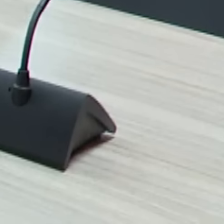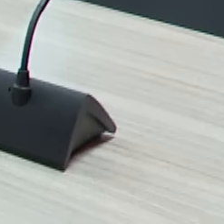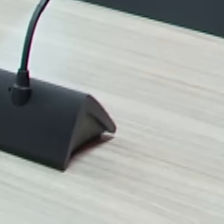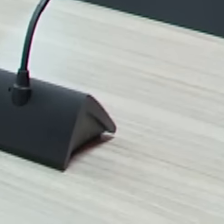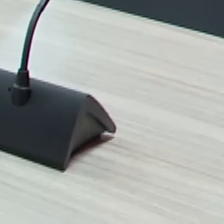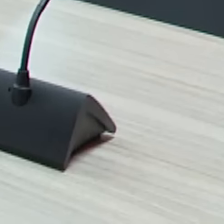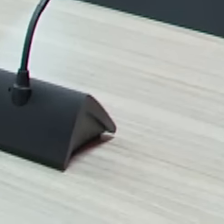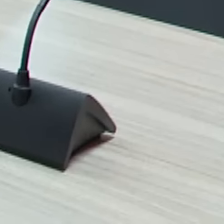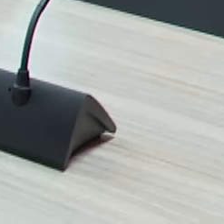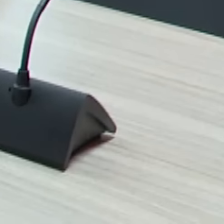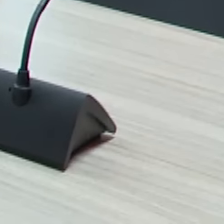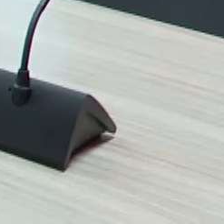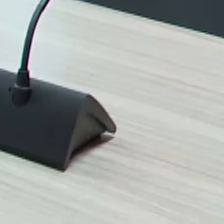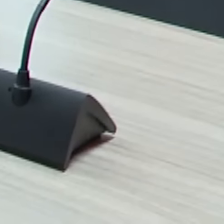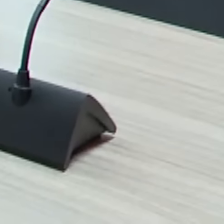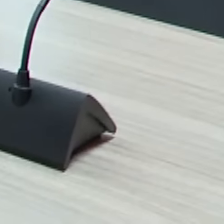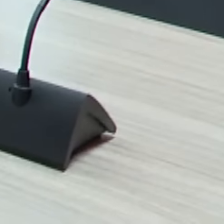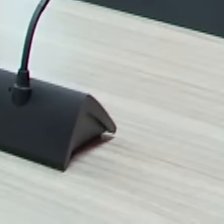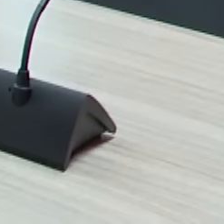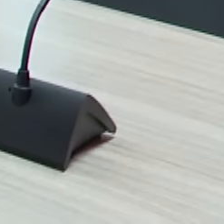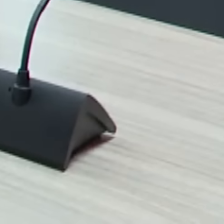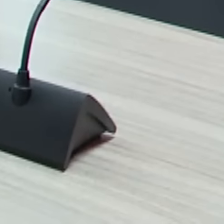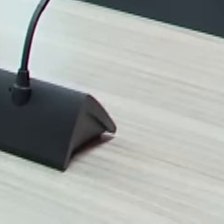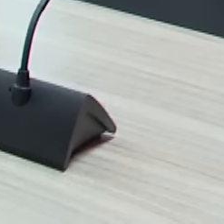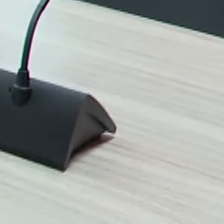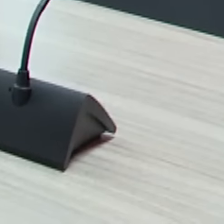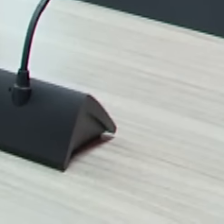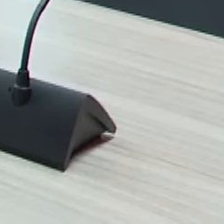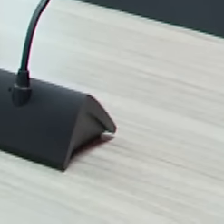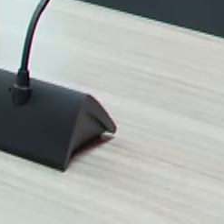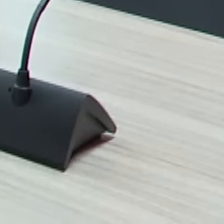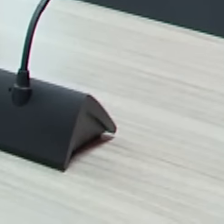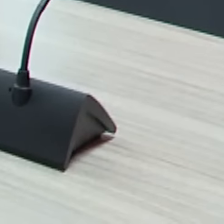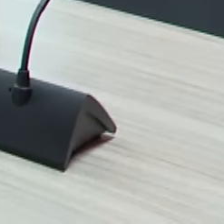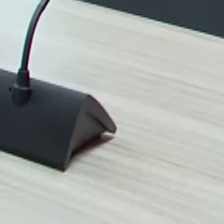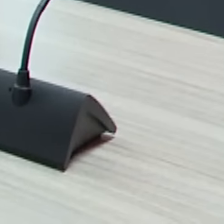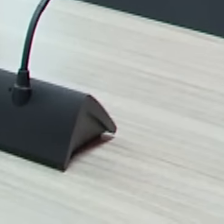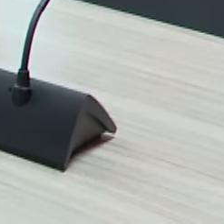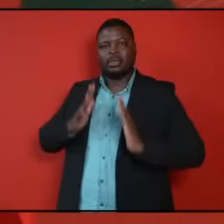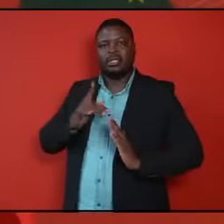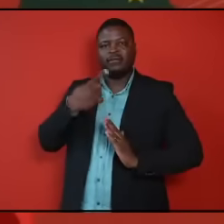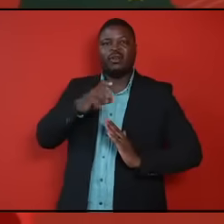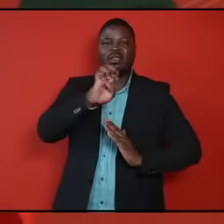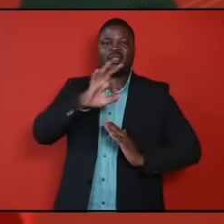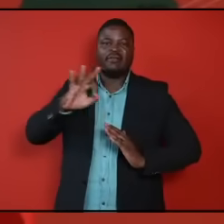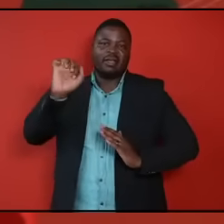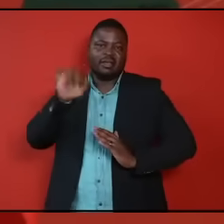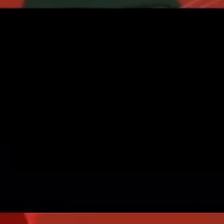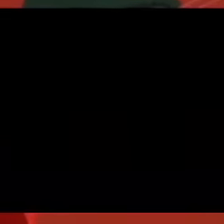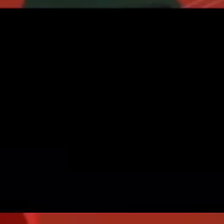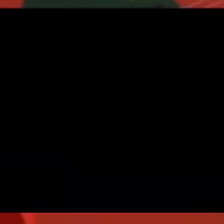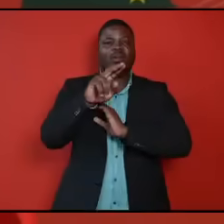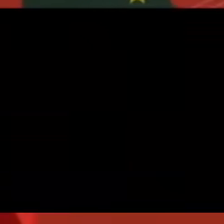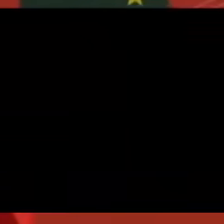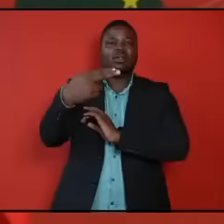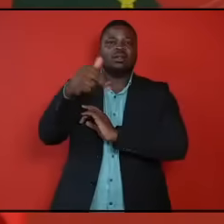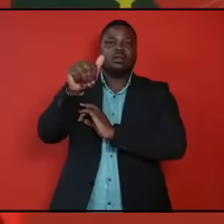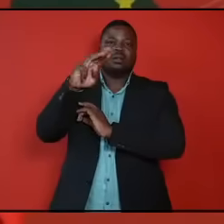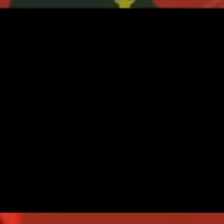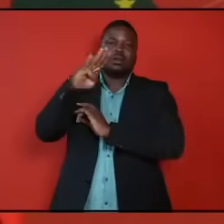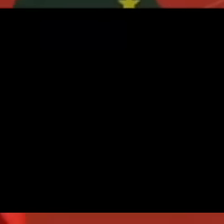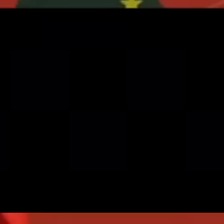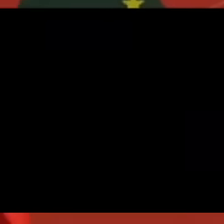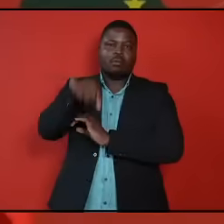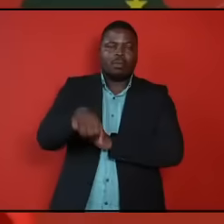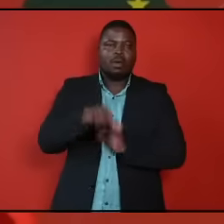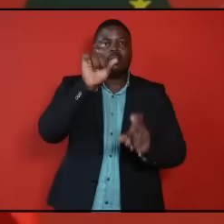Thank you very much, spokespersons, now Tambo, members of the media, the officials, and